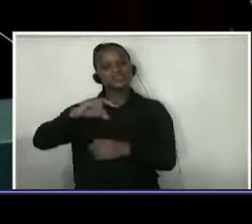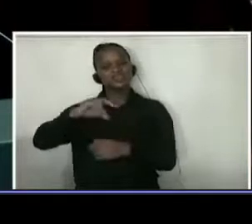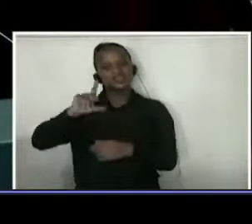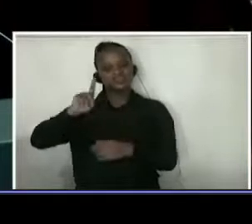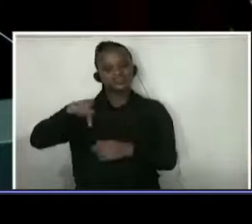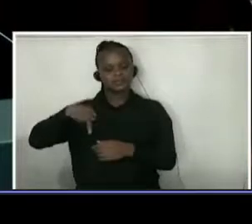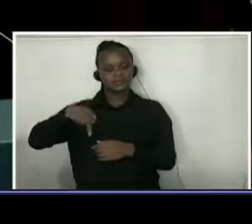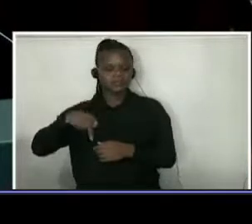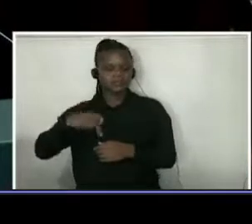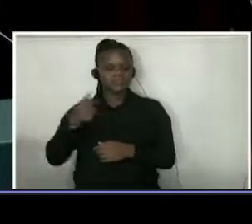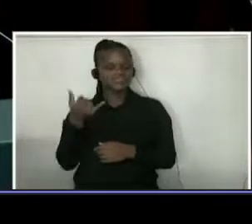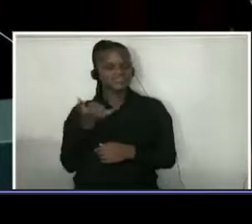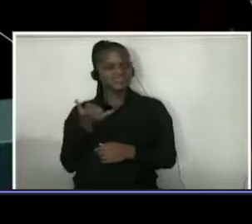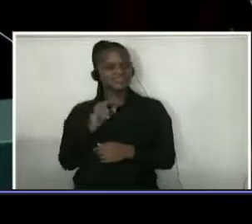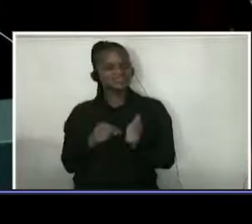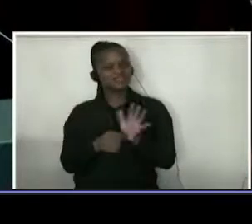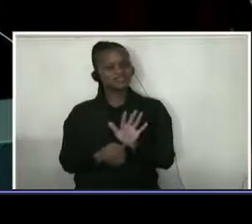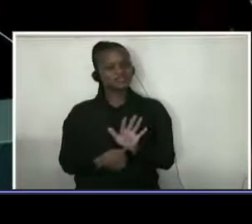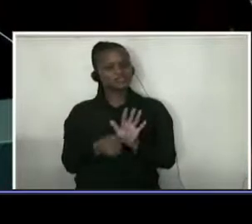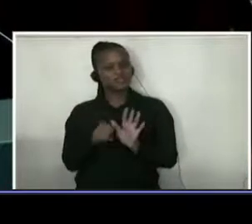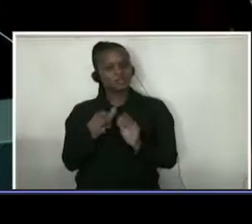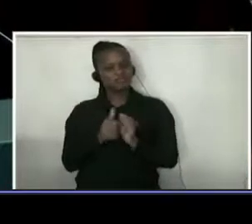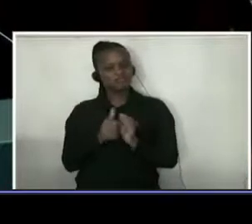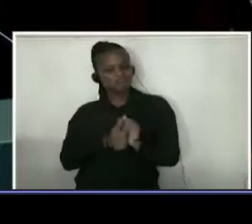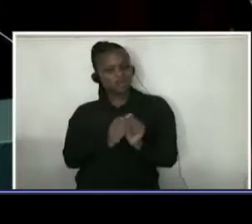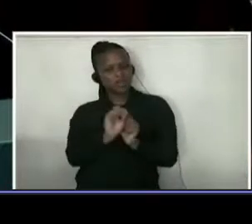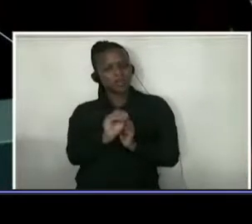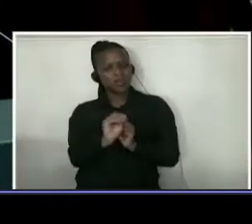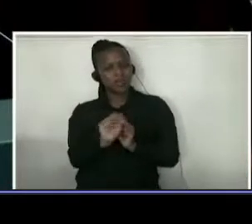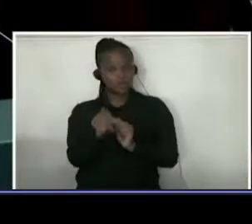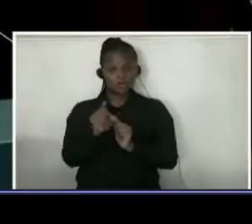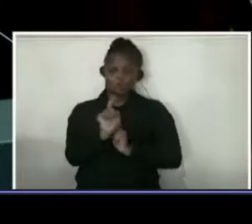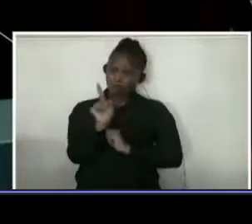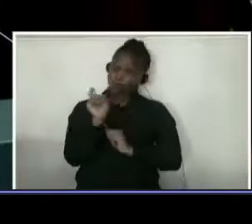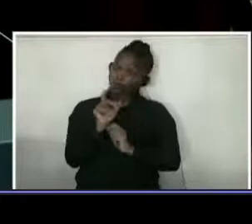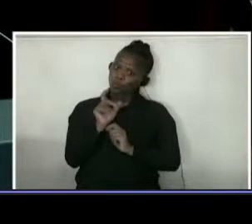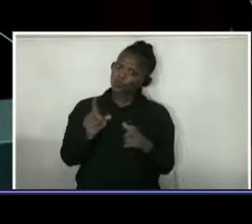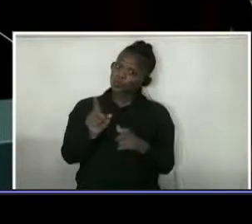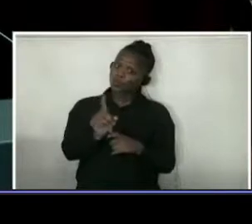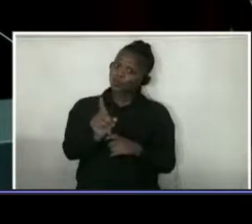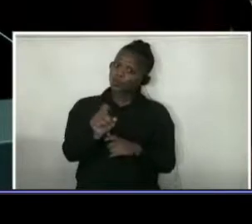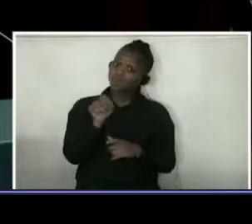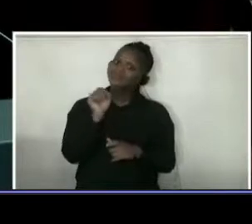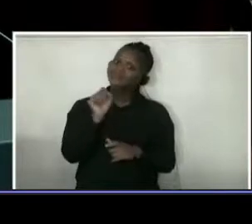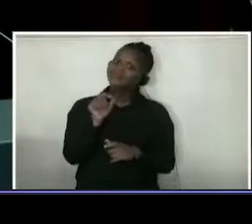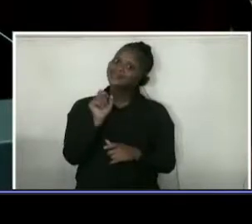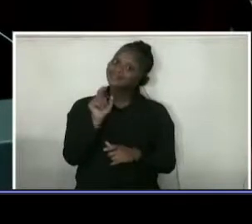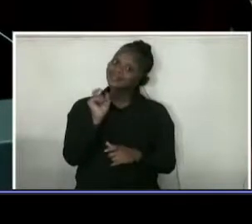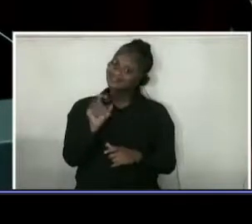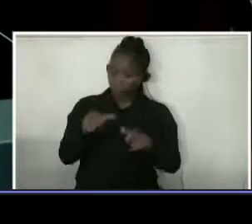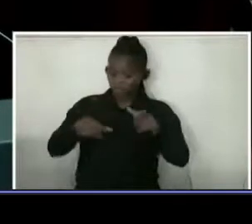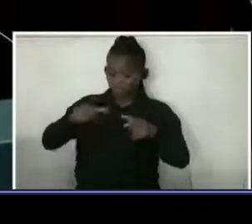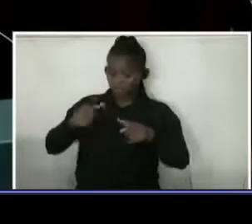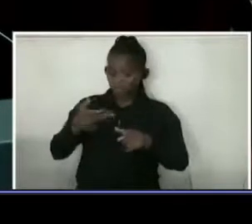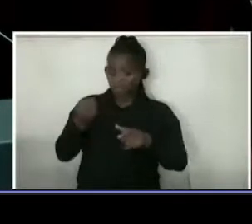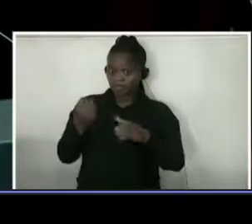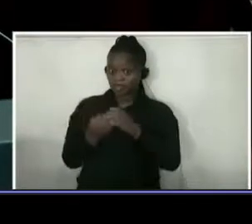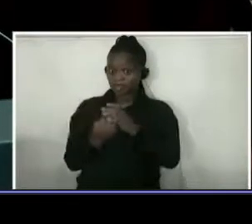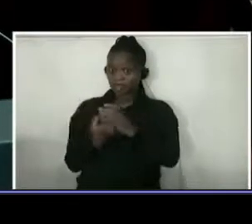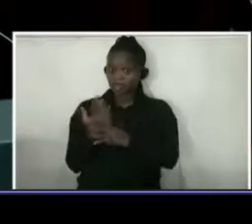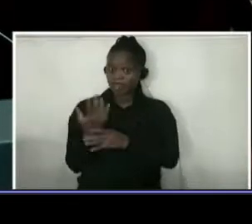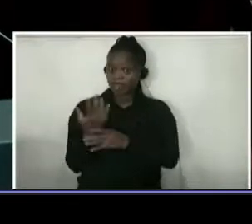Zibukeka zithibelene. Umbuzo omkhulu ngothi ngabe lokhu akukuphazamisi yini ukulethwa kwentuthuko kwizakhamuzi